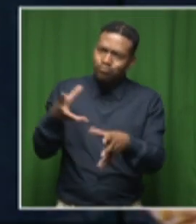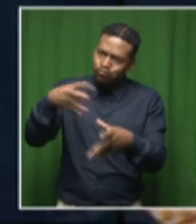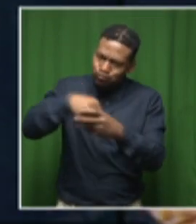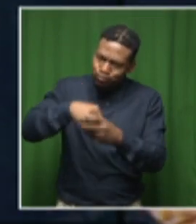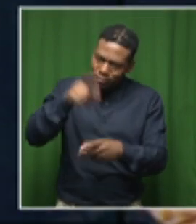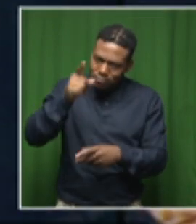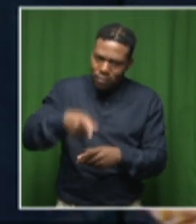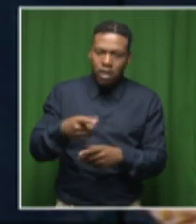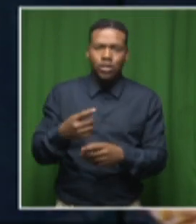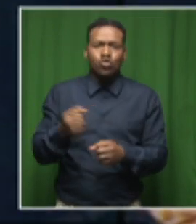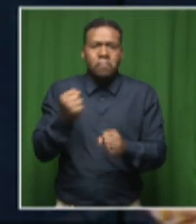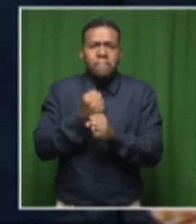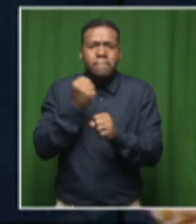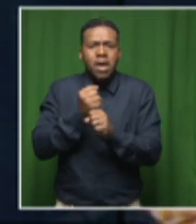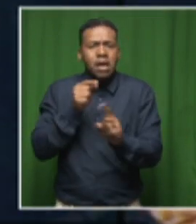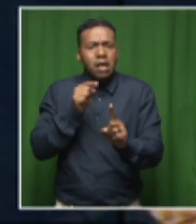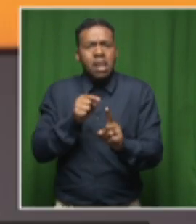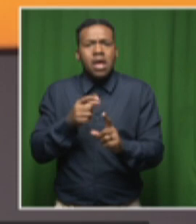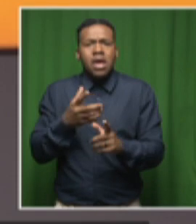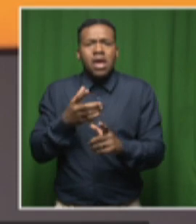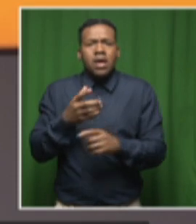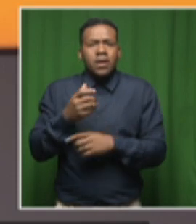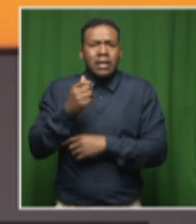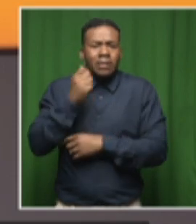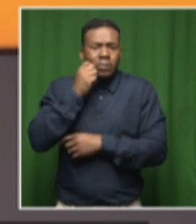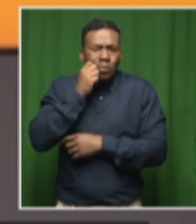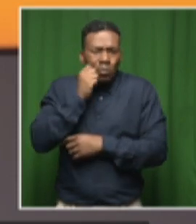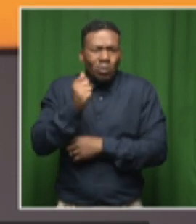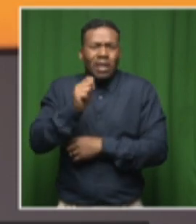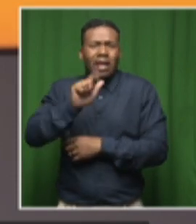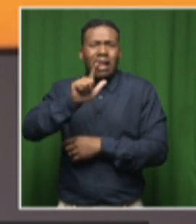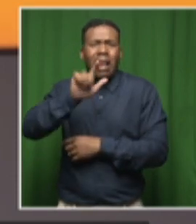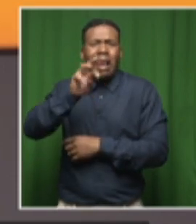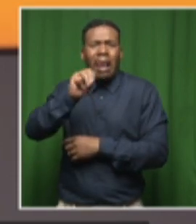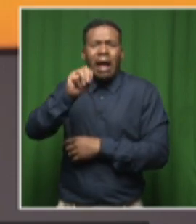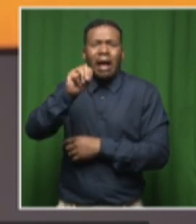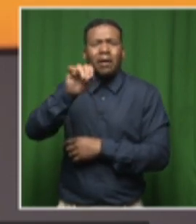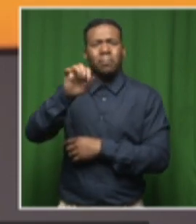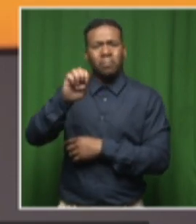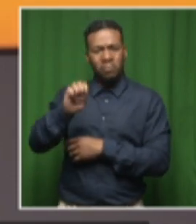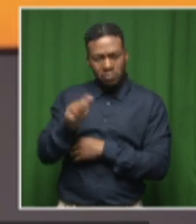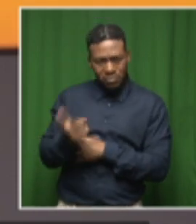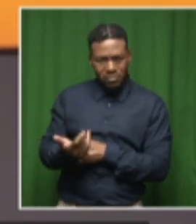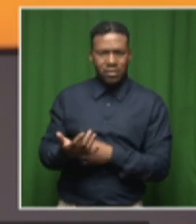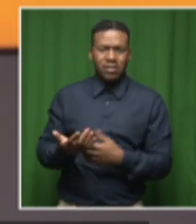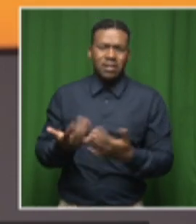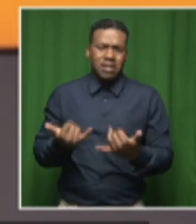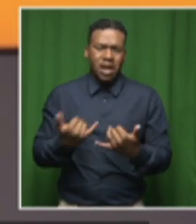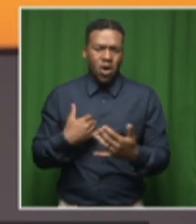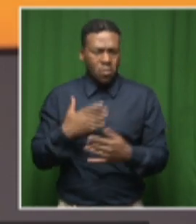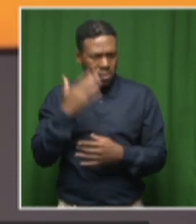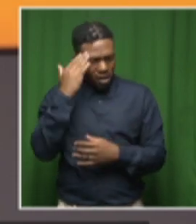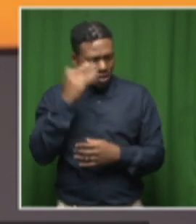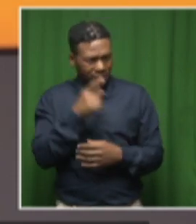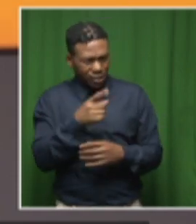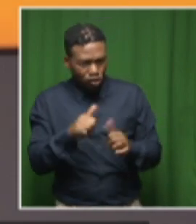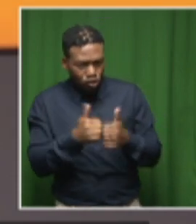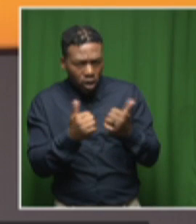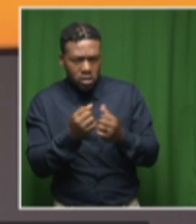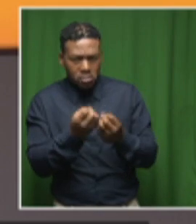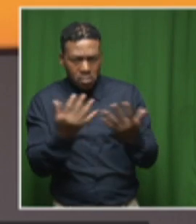or the production of lime, I understand that the climatic issues could have been a factor in some of the